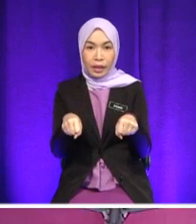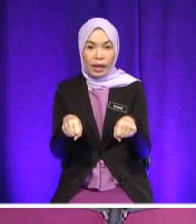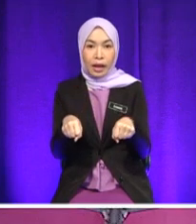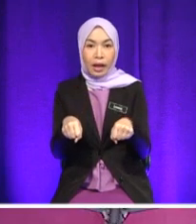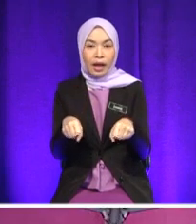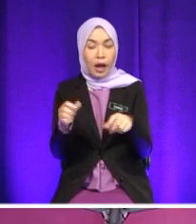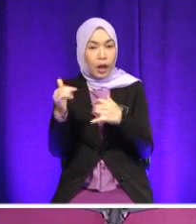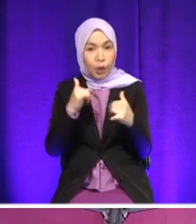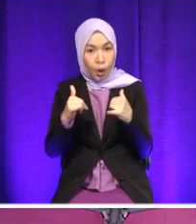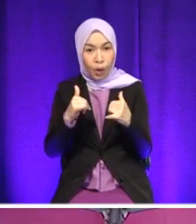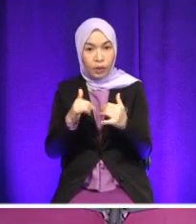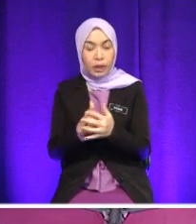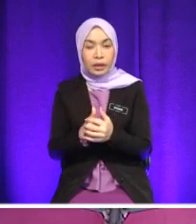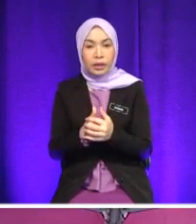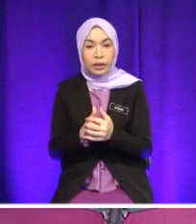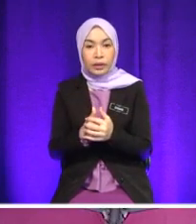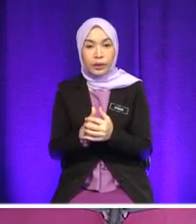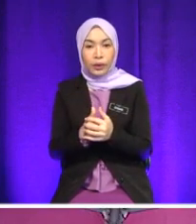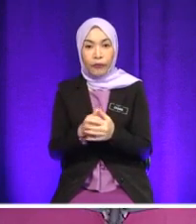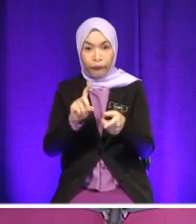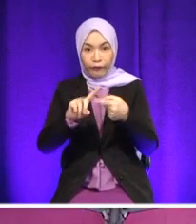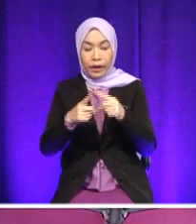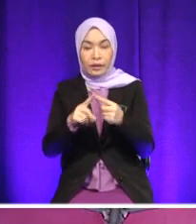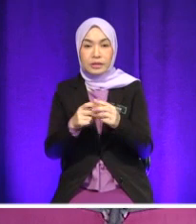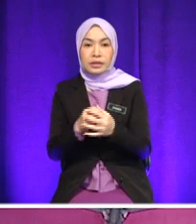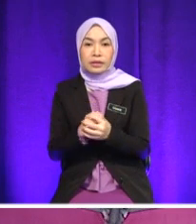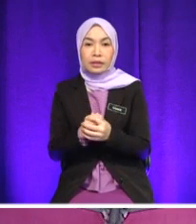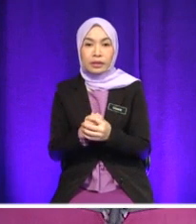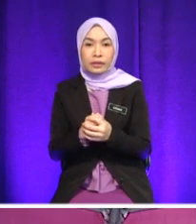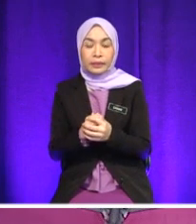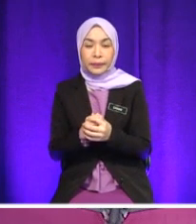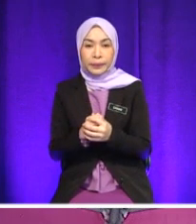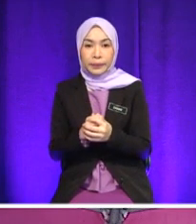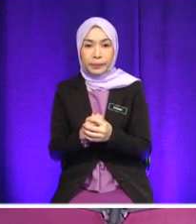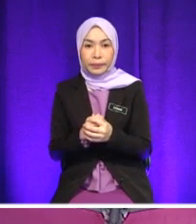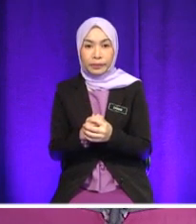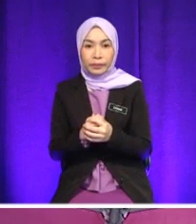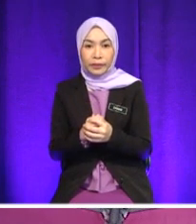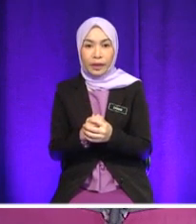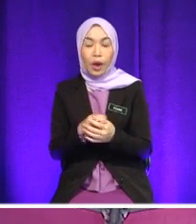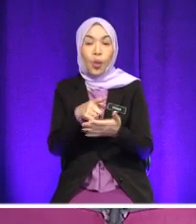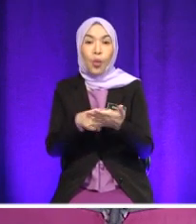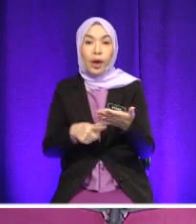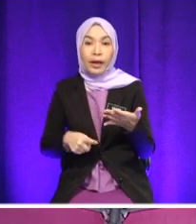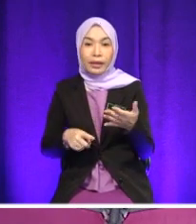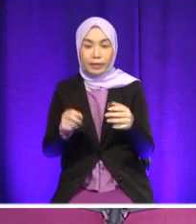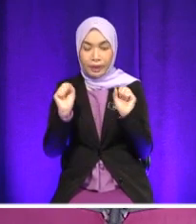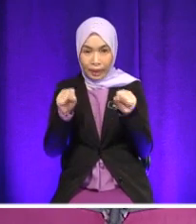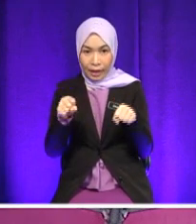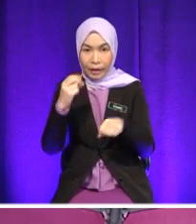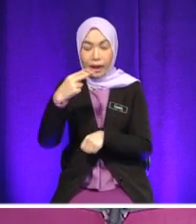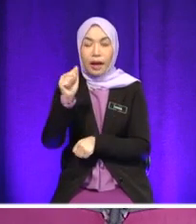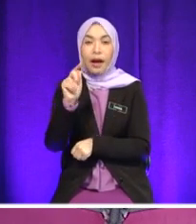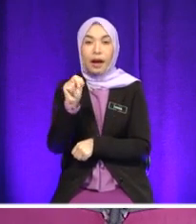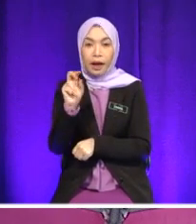you think, what are the ideas that you think Hannah can have to attract, okay, more customers to her